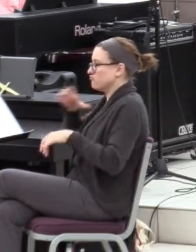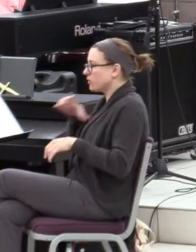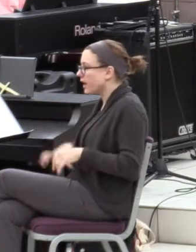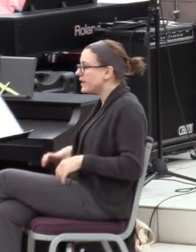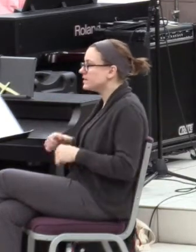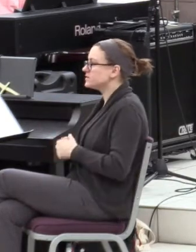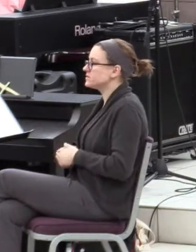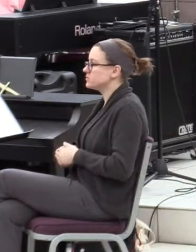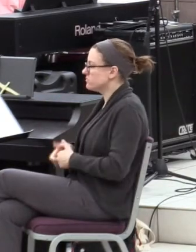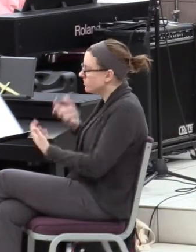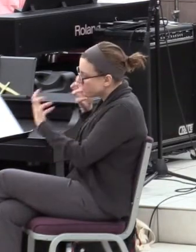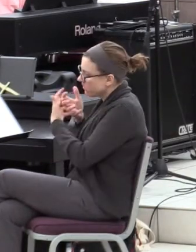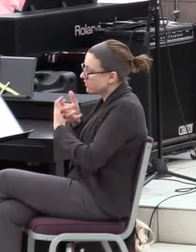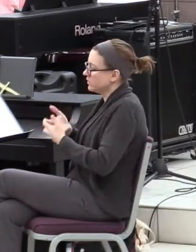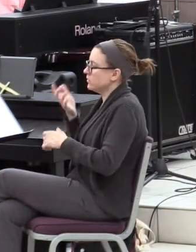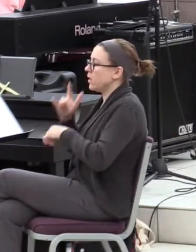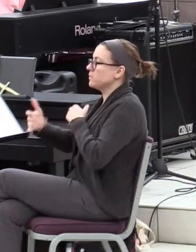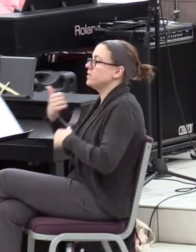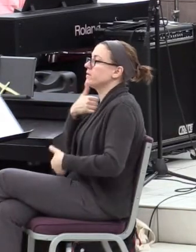empty myself,